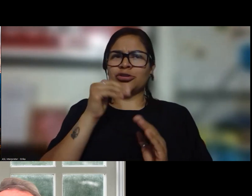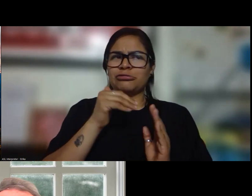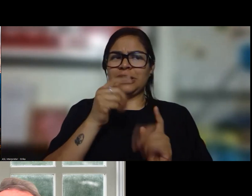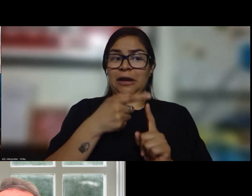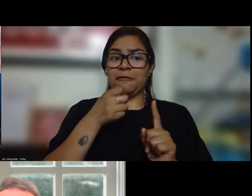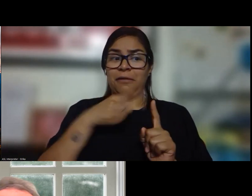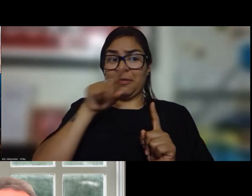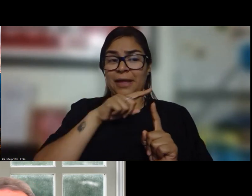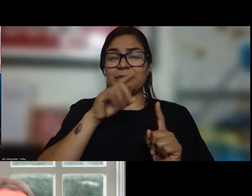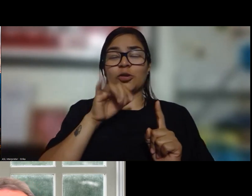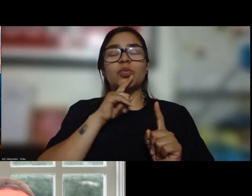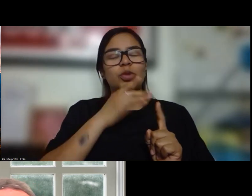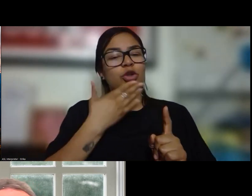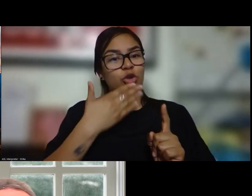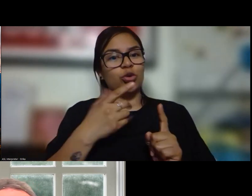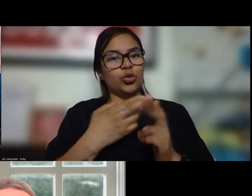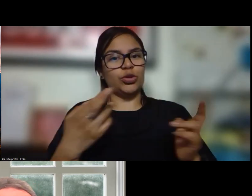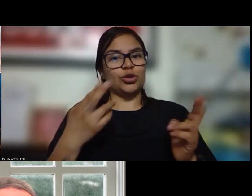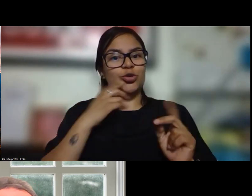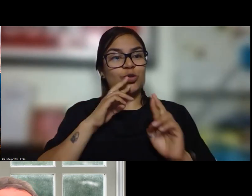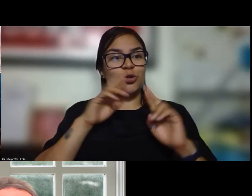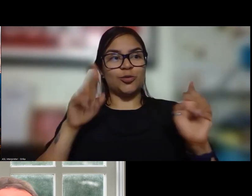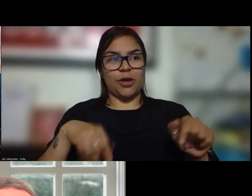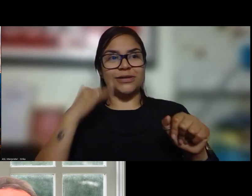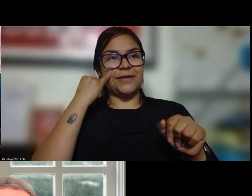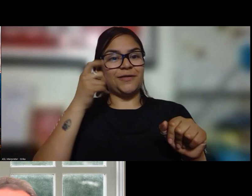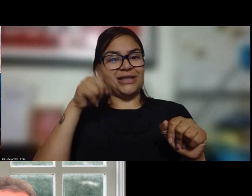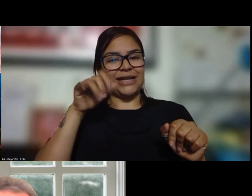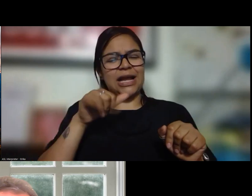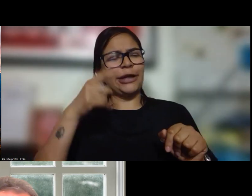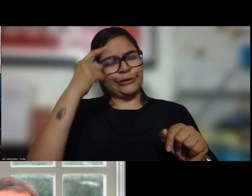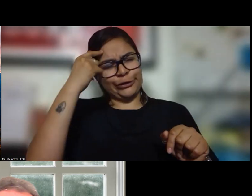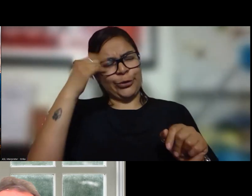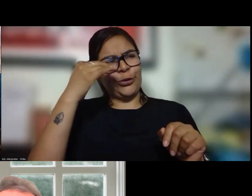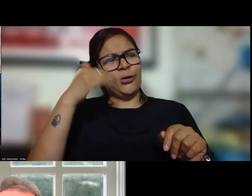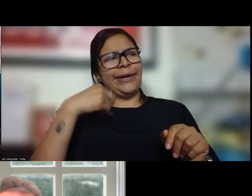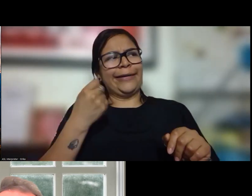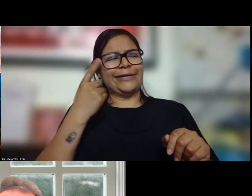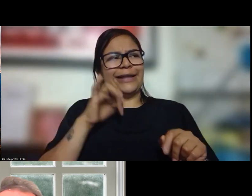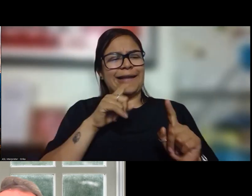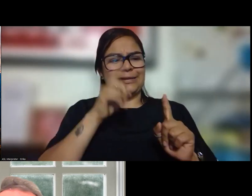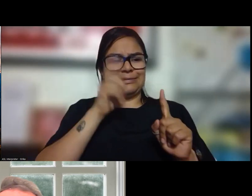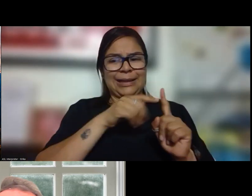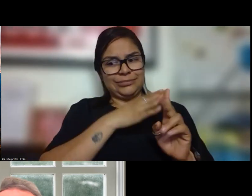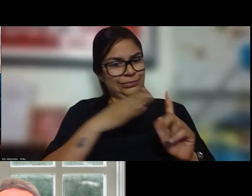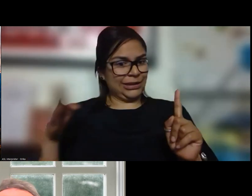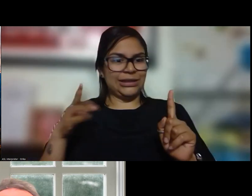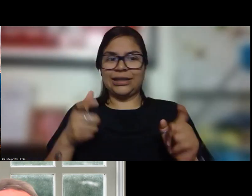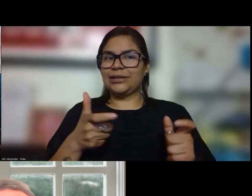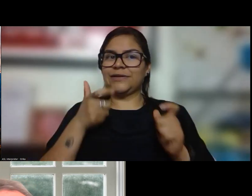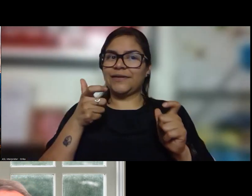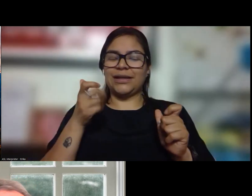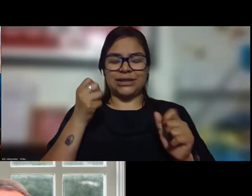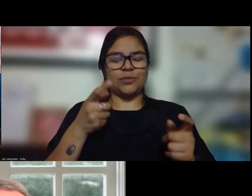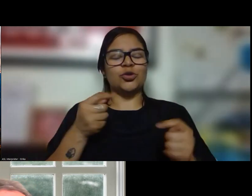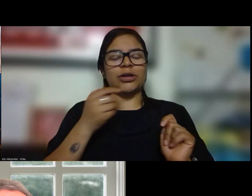this will be good resources for you. I know the timeline is very aggressive. I want to congratulate the team for taking this on. Also